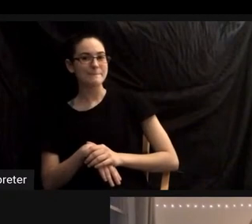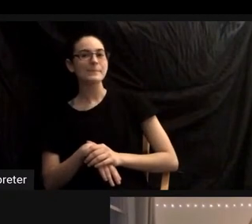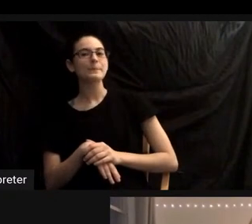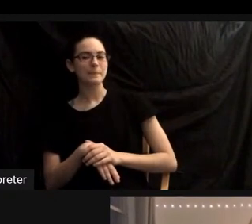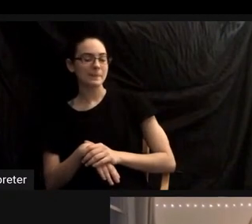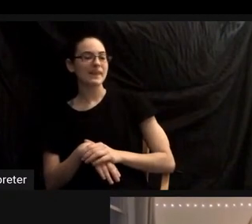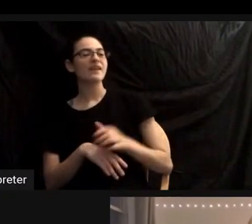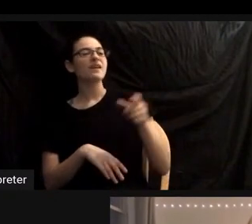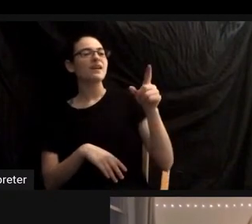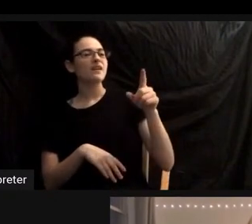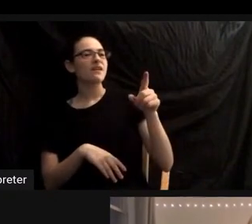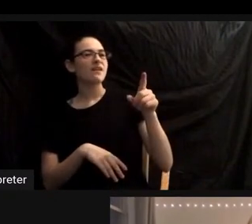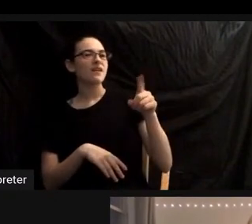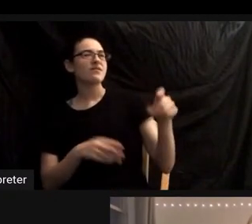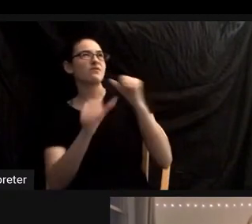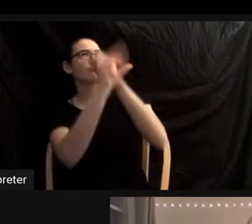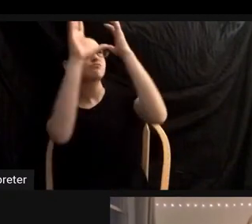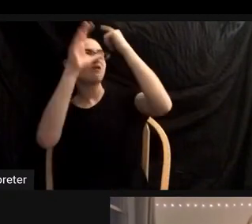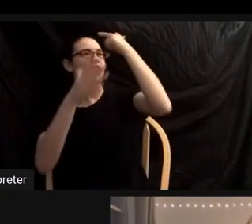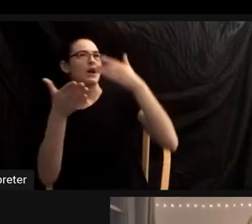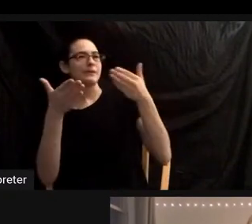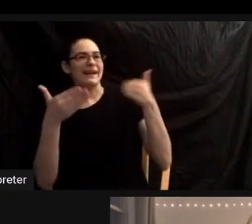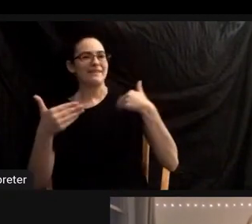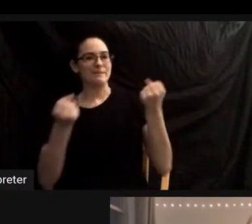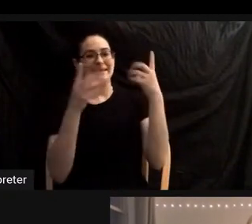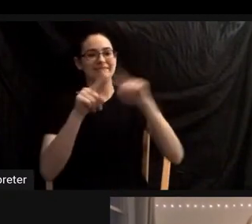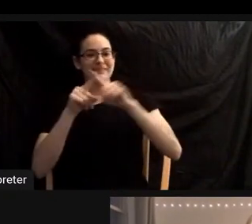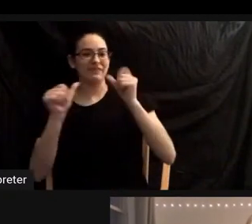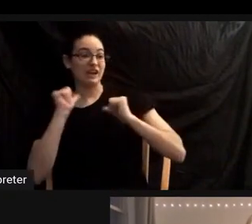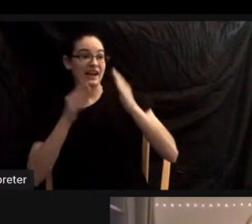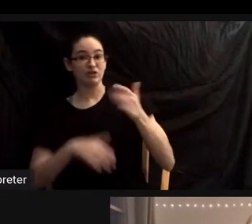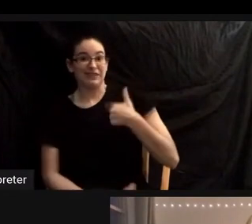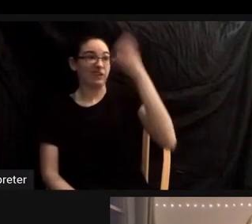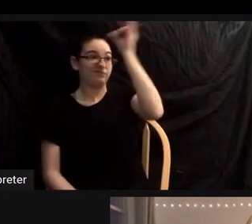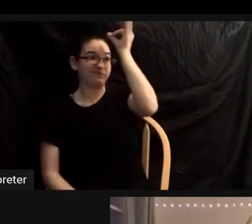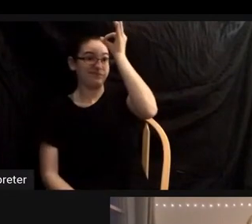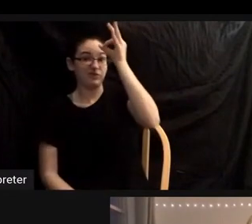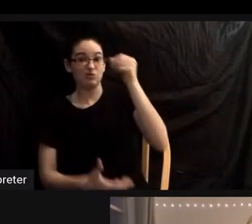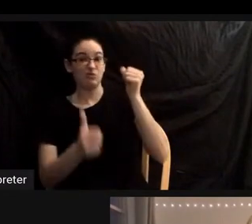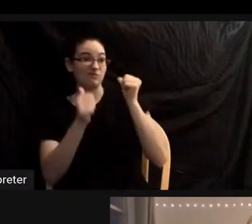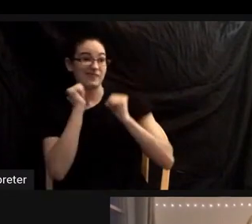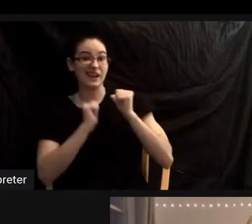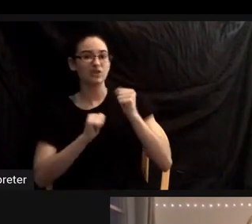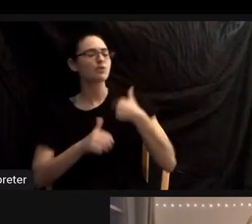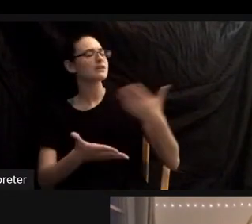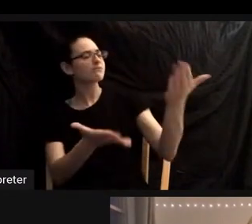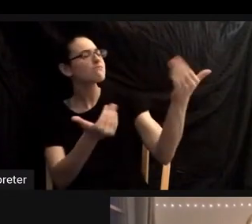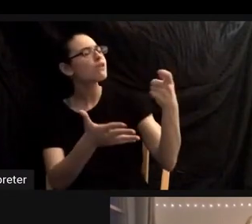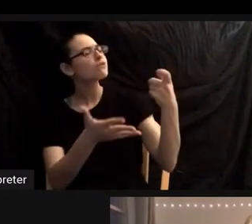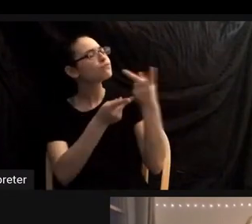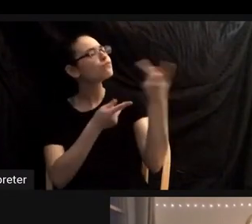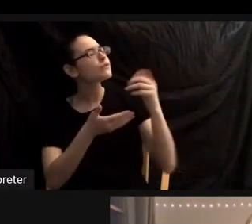bunch of actors who I knew, but I didn't know any actors. I was just starting out. And so I said, well, let's write this story together and